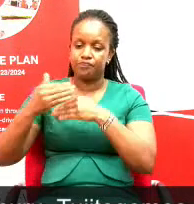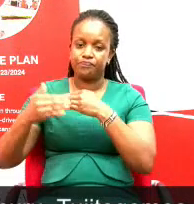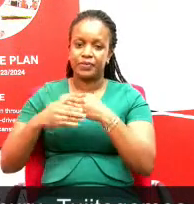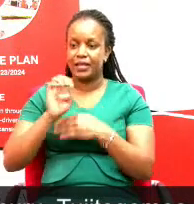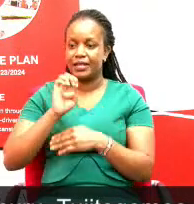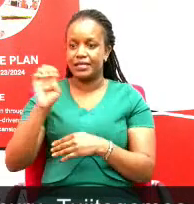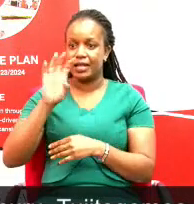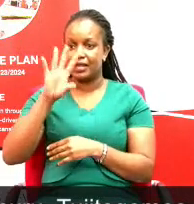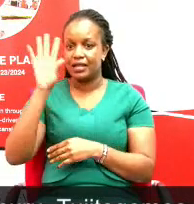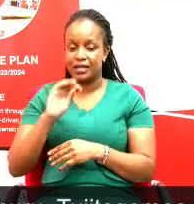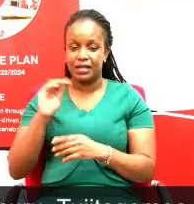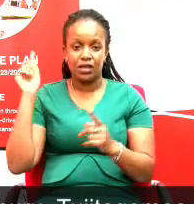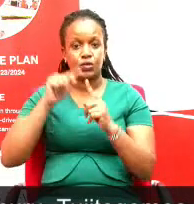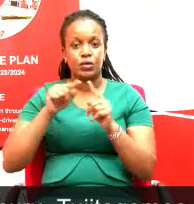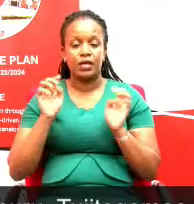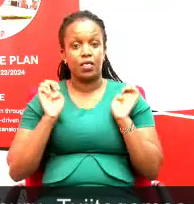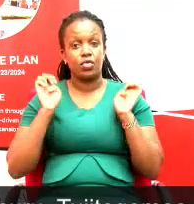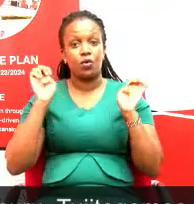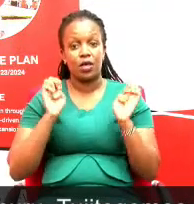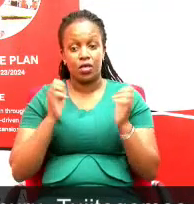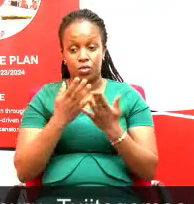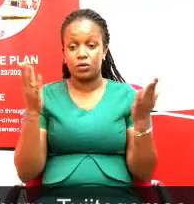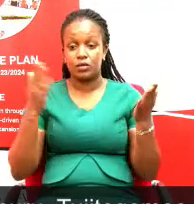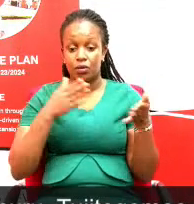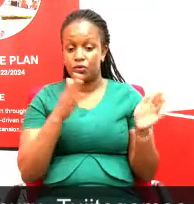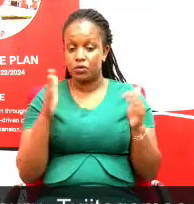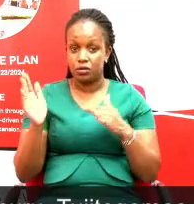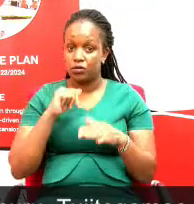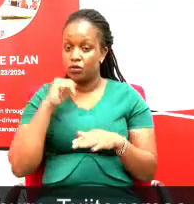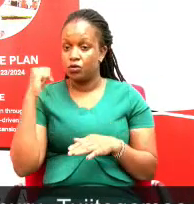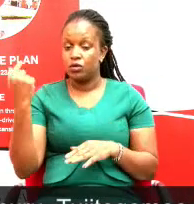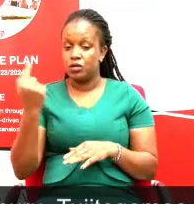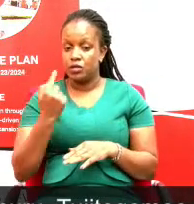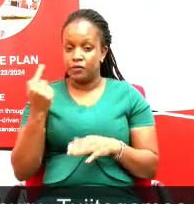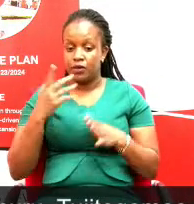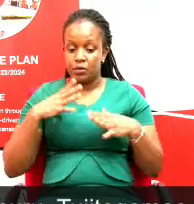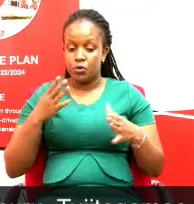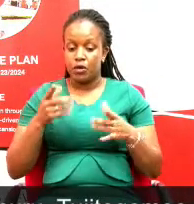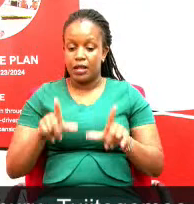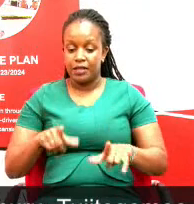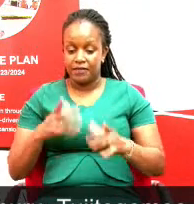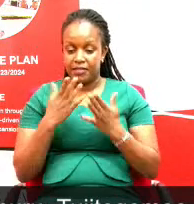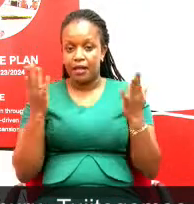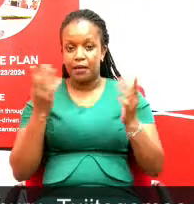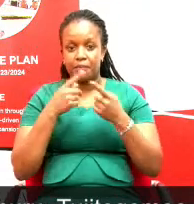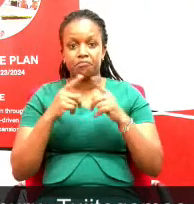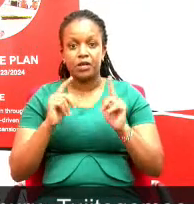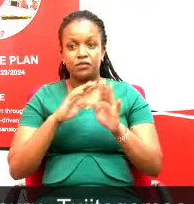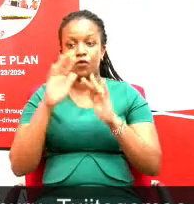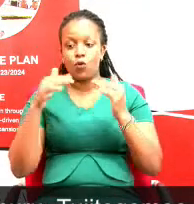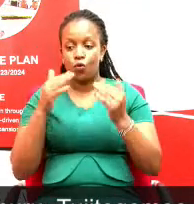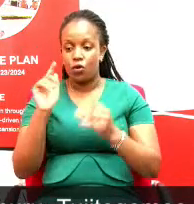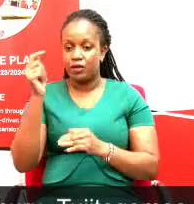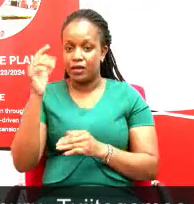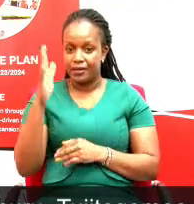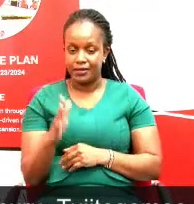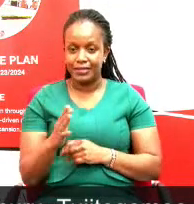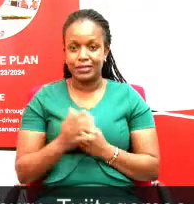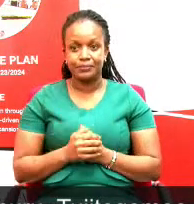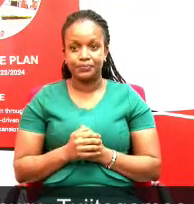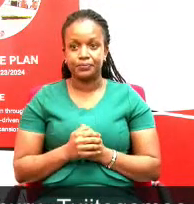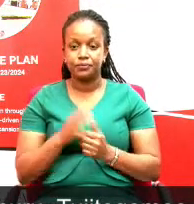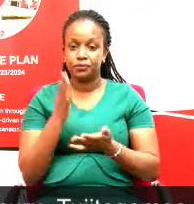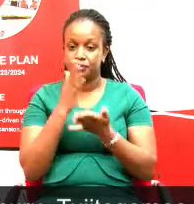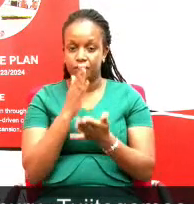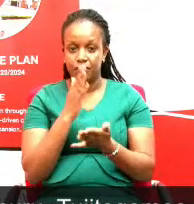Kenya up to Ethiopia will be opened up. And those are opportunities not only for residents in those areas, but for every single Kenyan. And